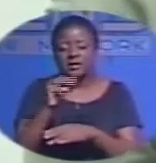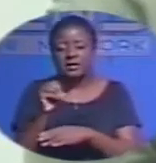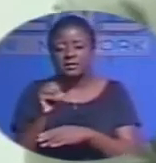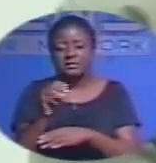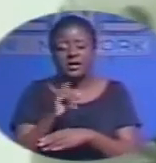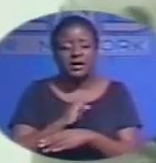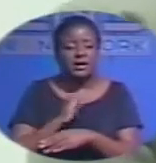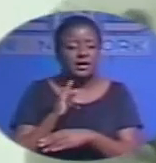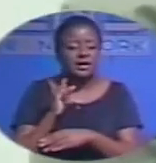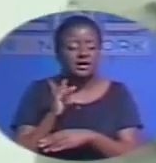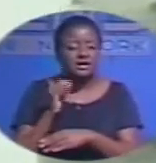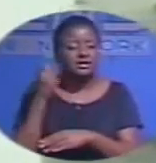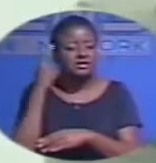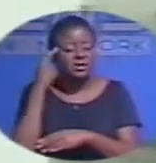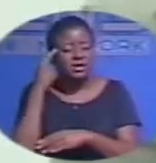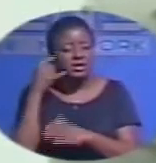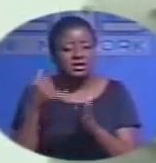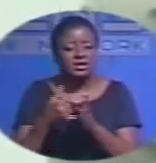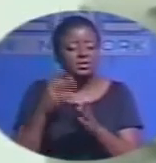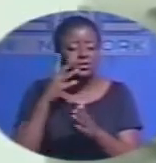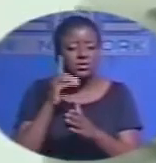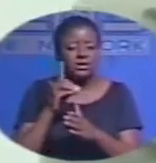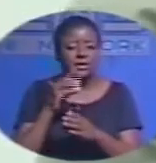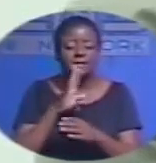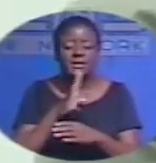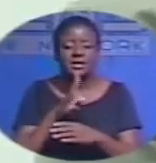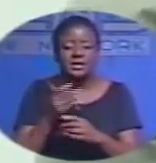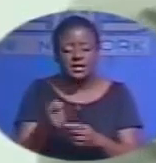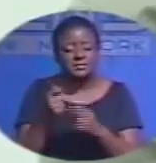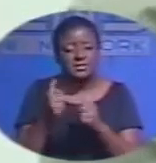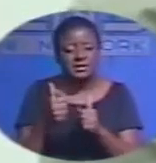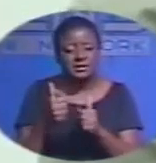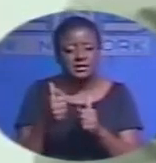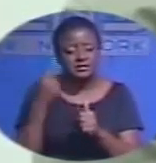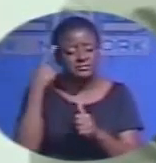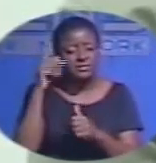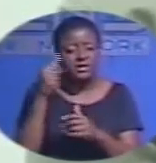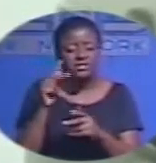I would have thought that it would have been immediately. In order for the party